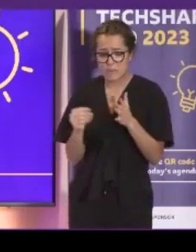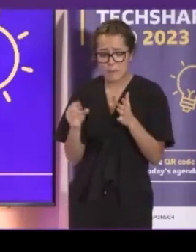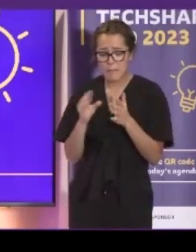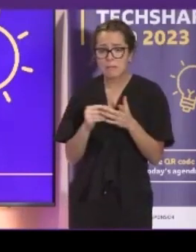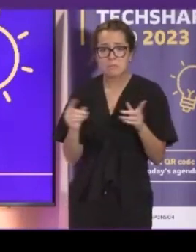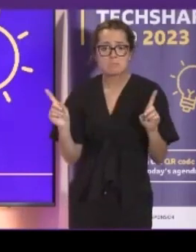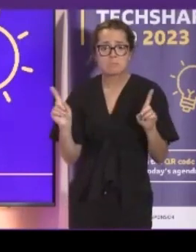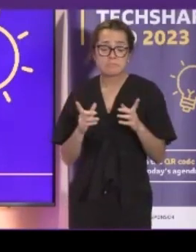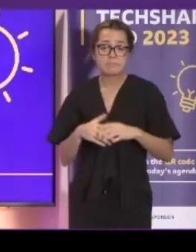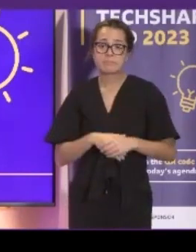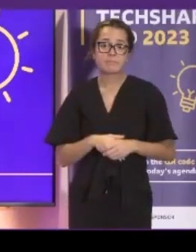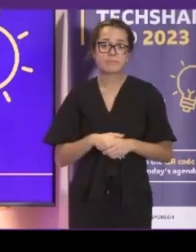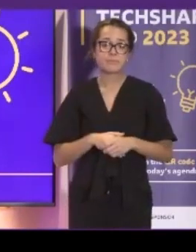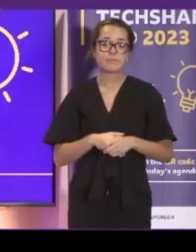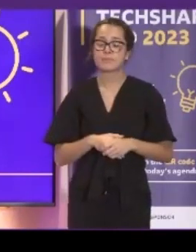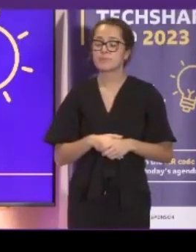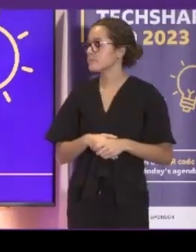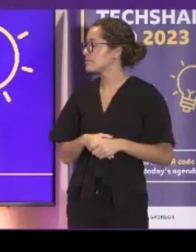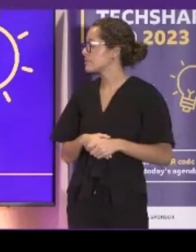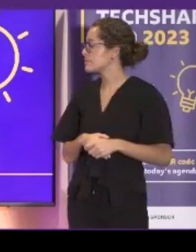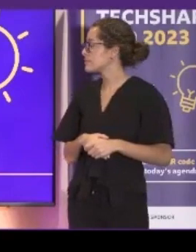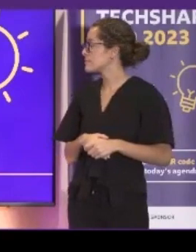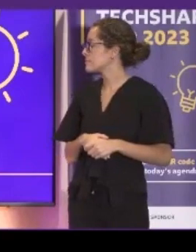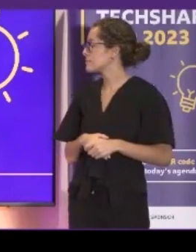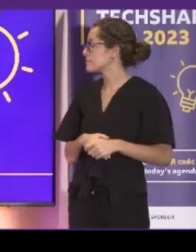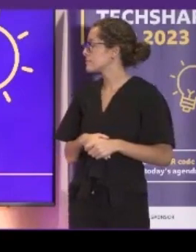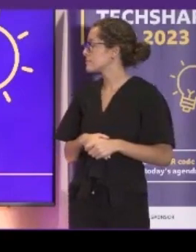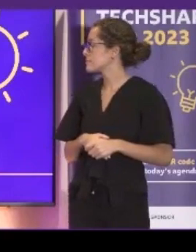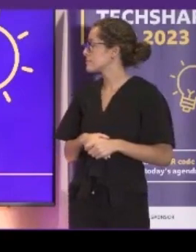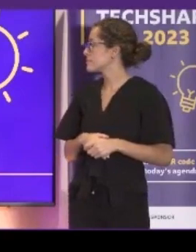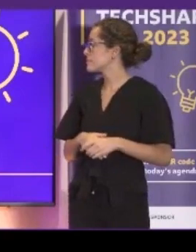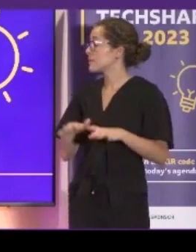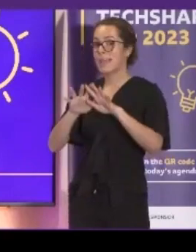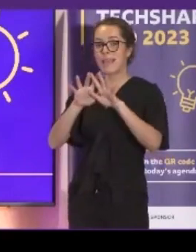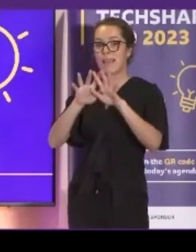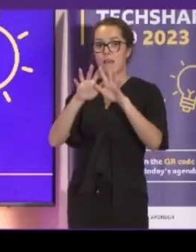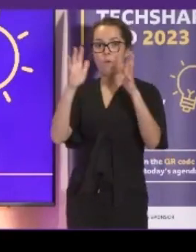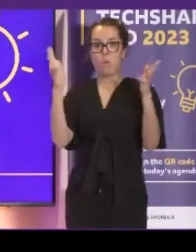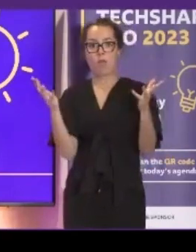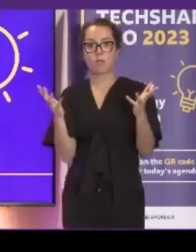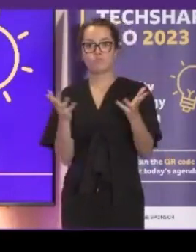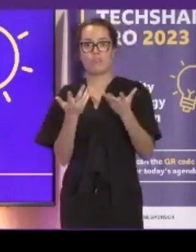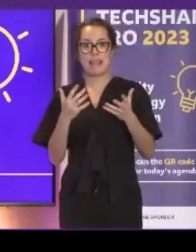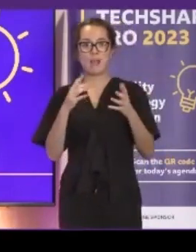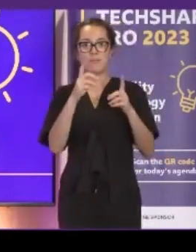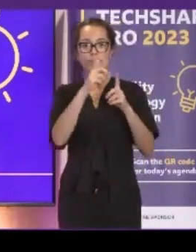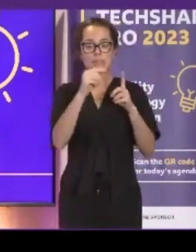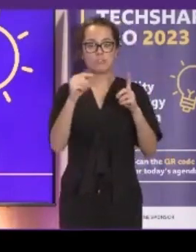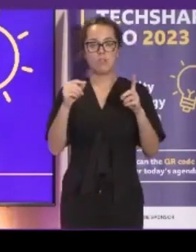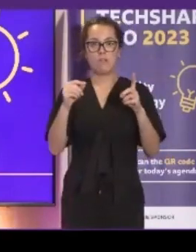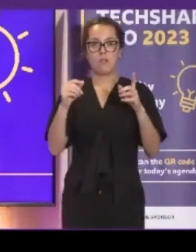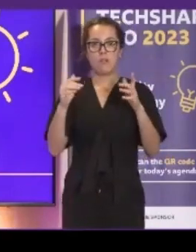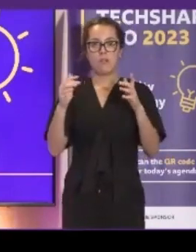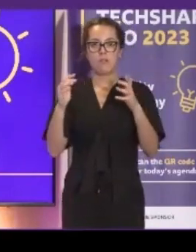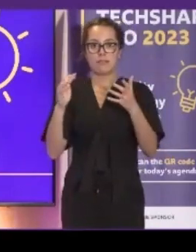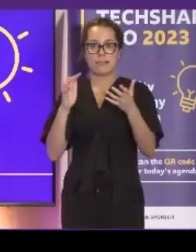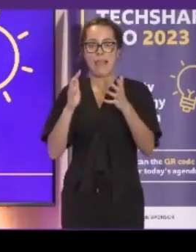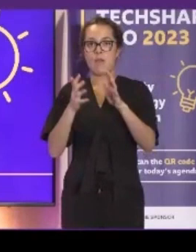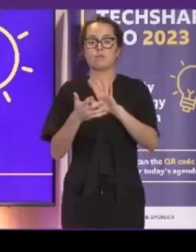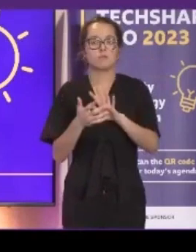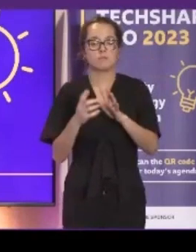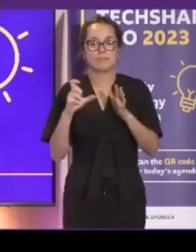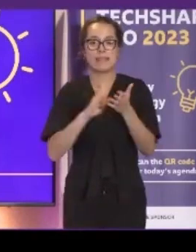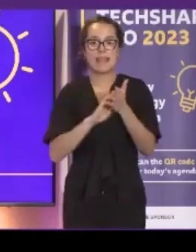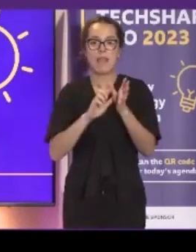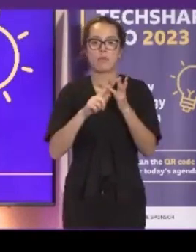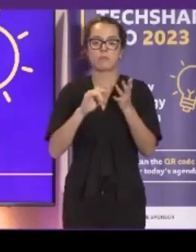and overcome? I think in a world of digital chaos, the importance to make technology accessible for all